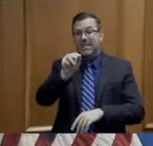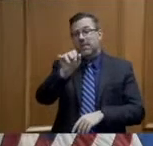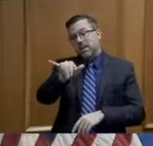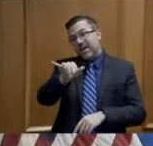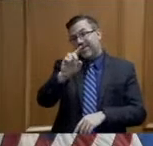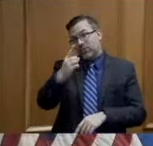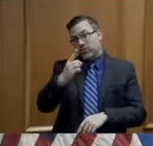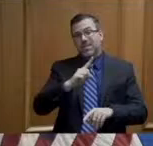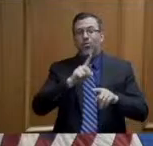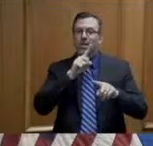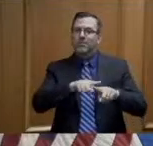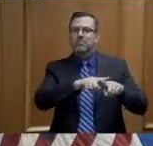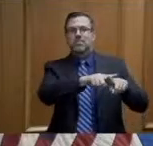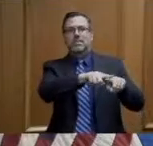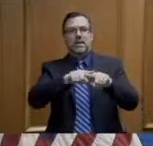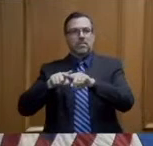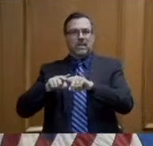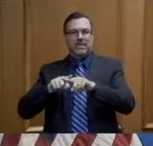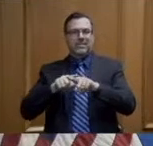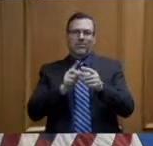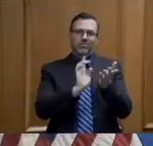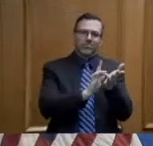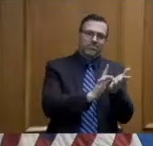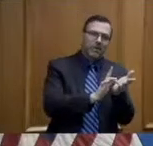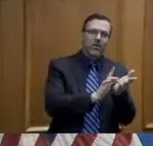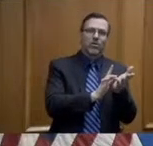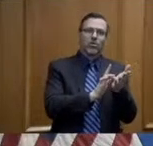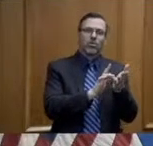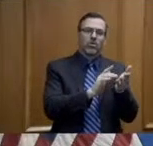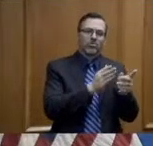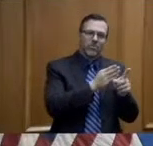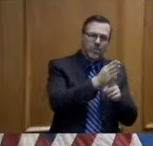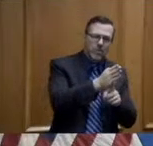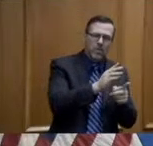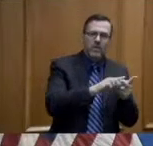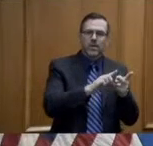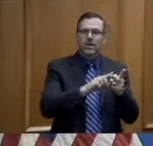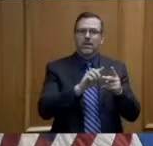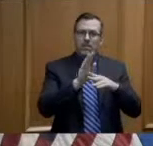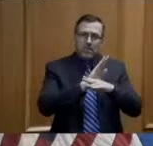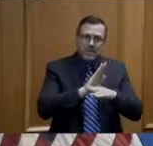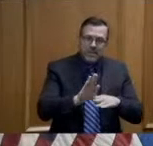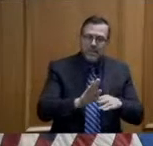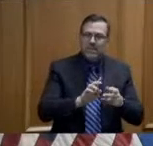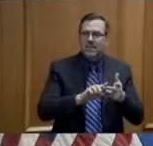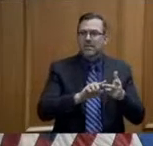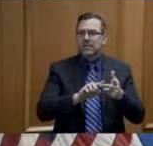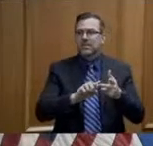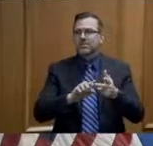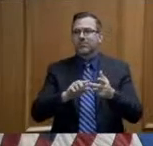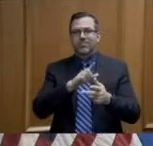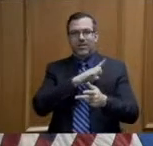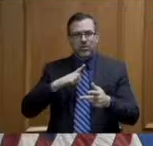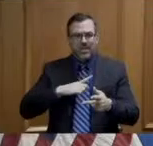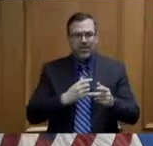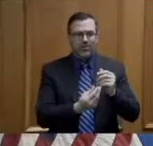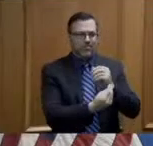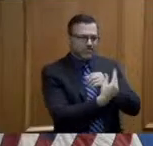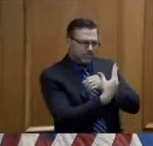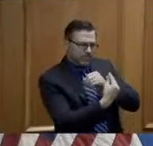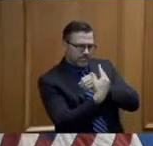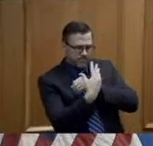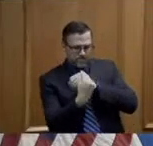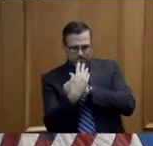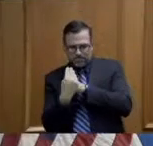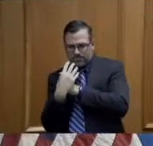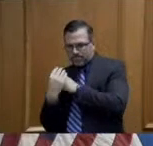what the recommendations of the healthcare community, the business community, our elected officials, all of those things that will be important to make sure